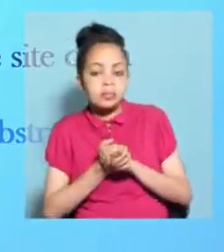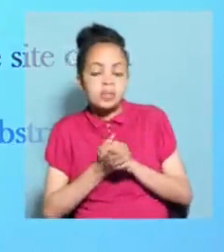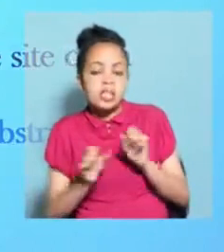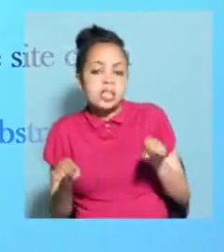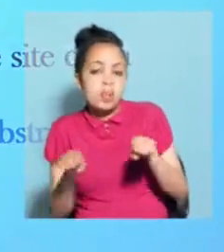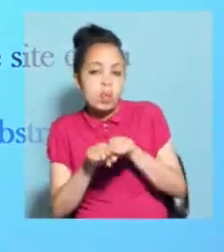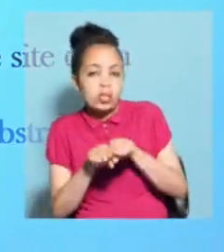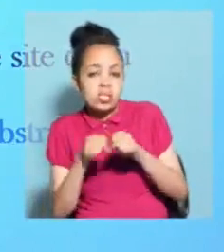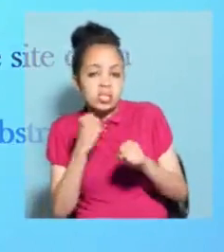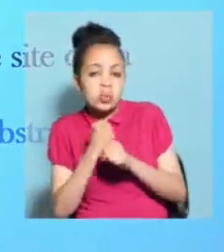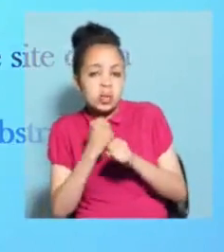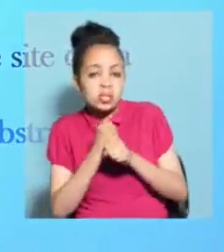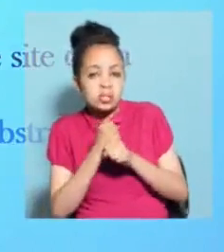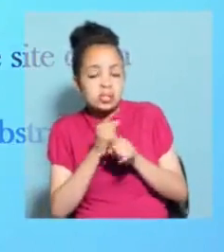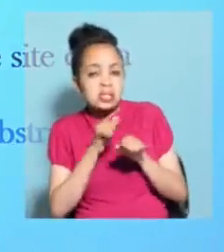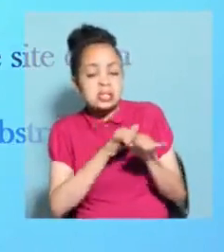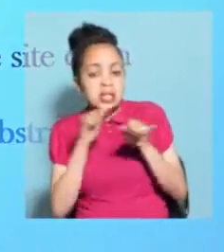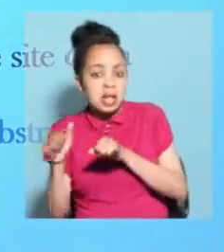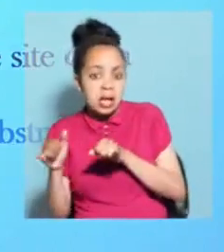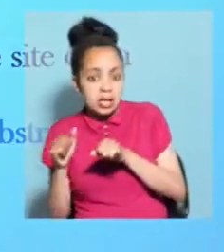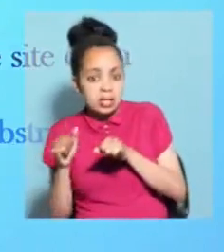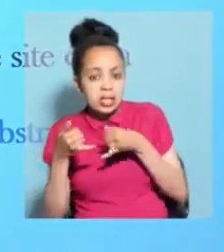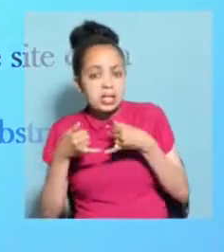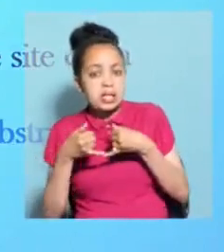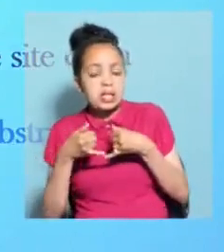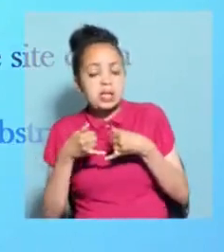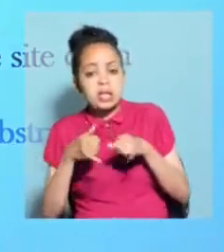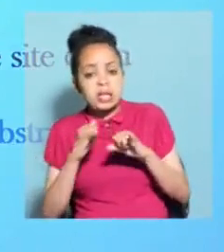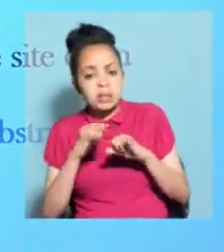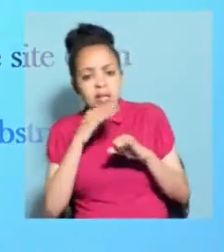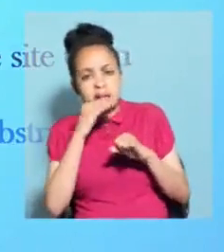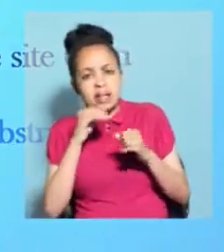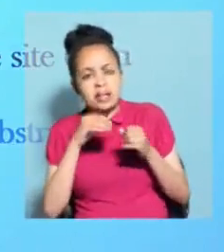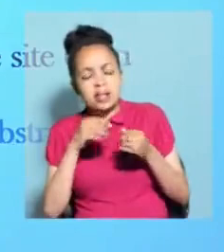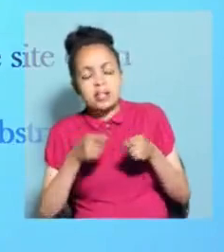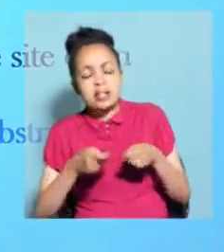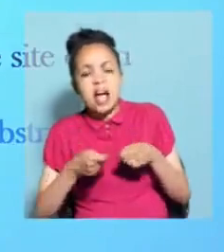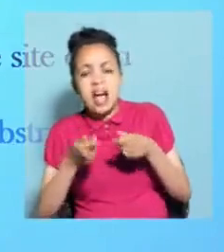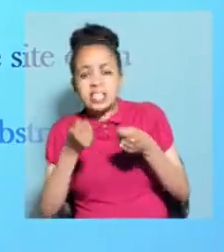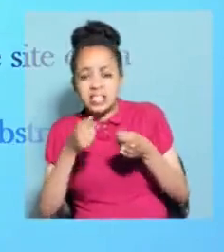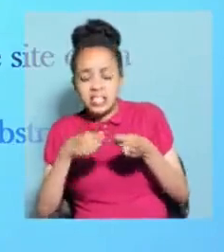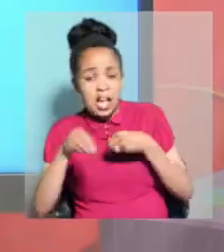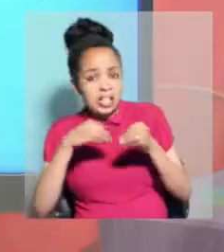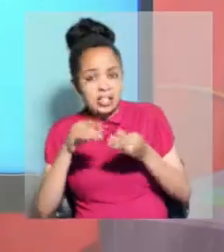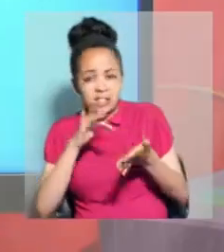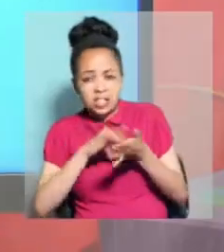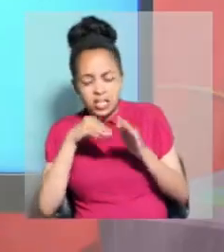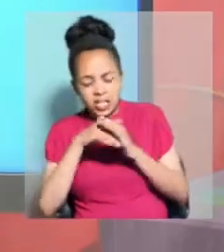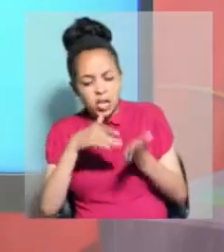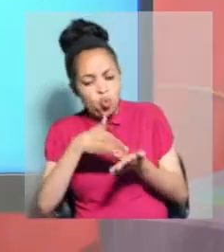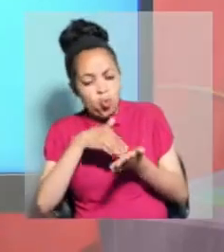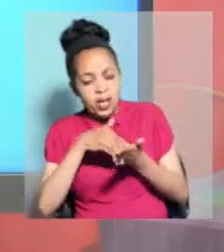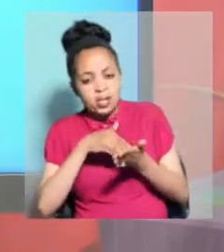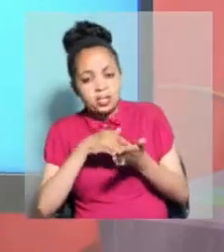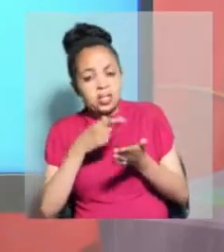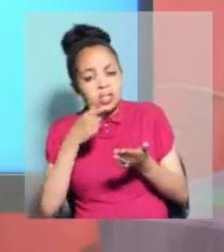The bond that is created between this like inhibitor and enzyme active site is in weak manner.